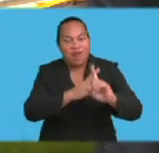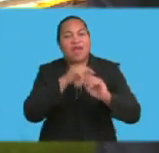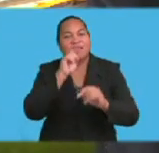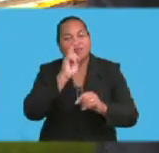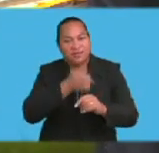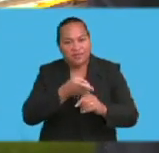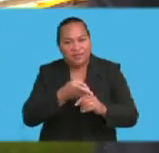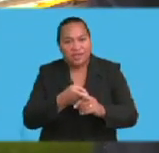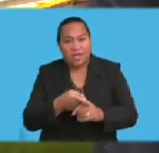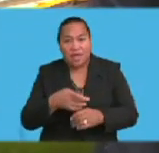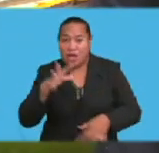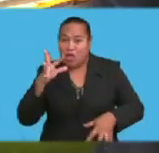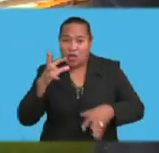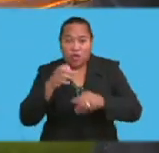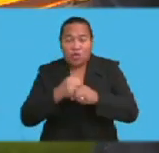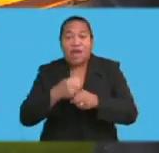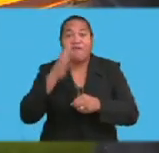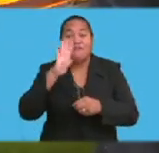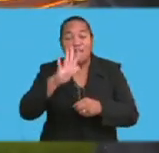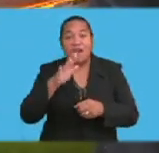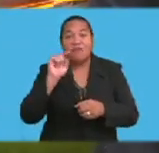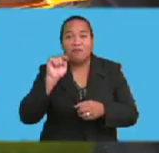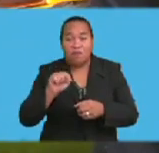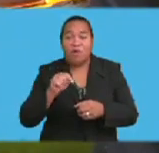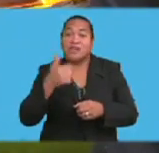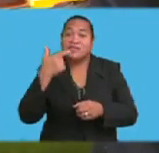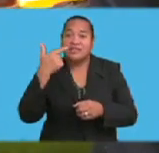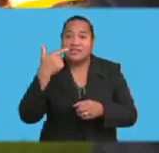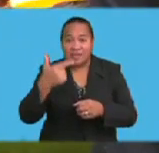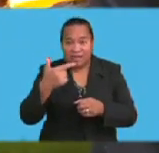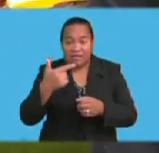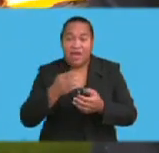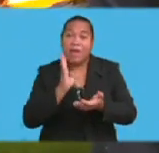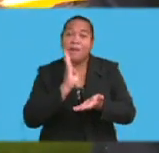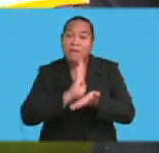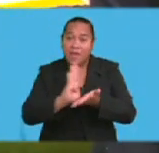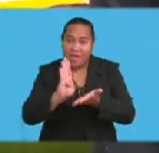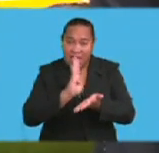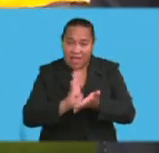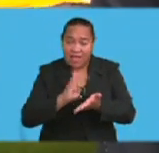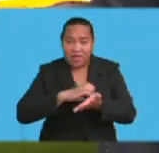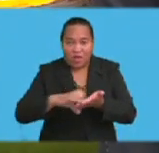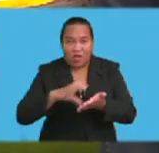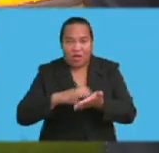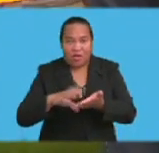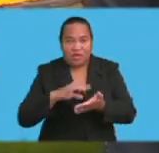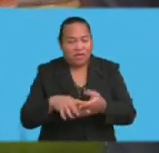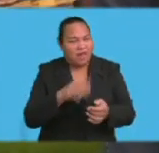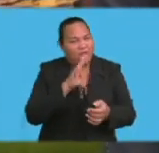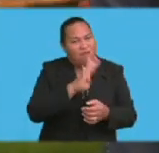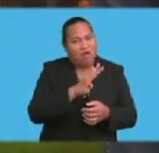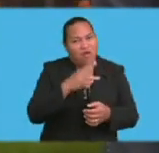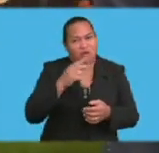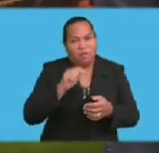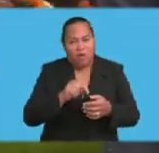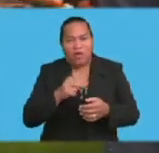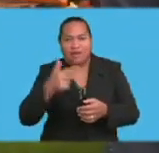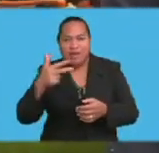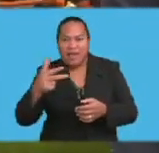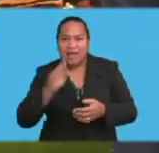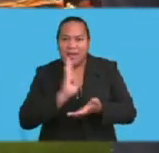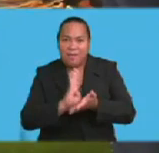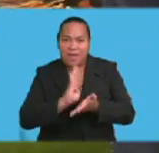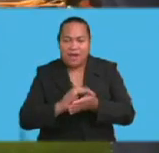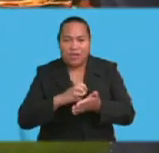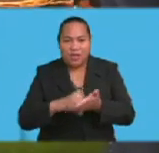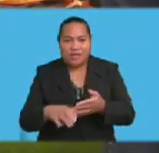assets of the fund now stands at $5.7 billion, which is more than sufficient to cover its liabilities of $4.8 billion.